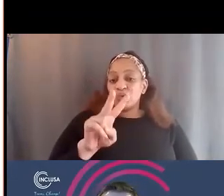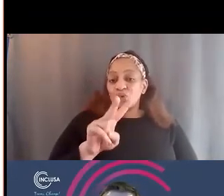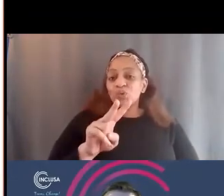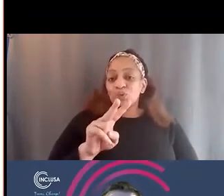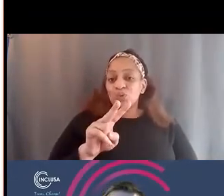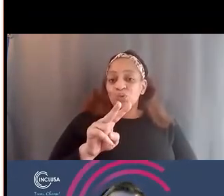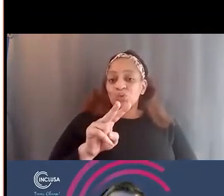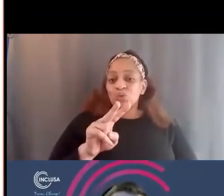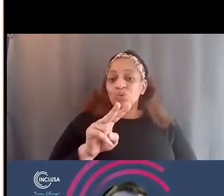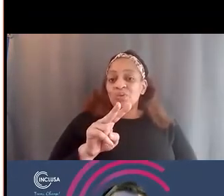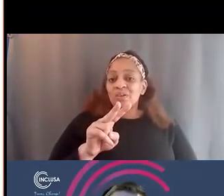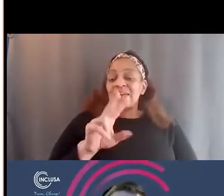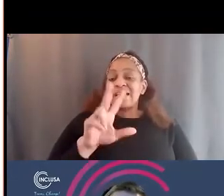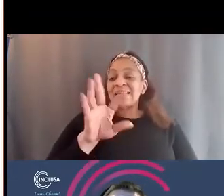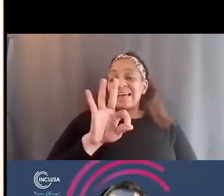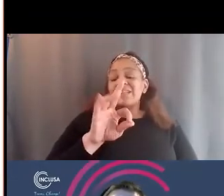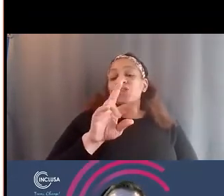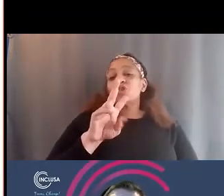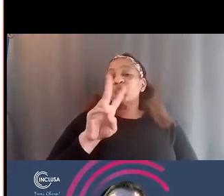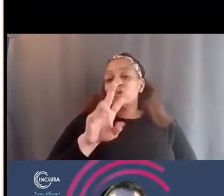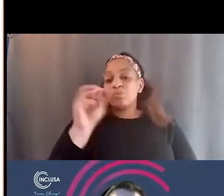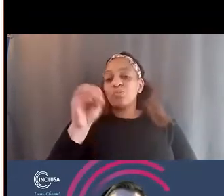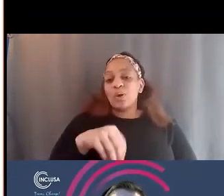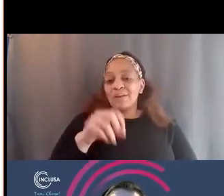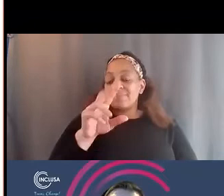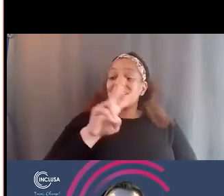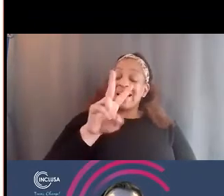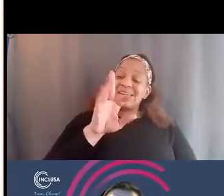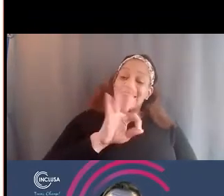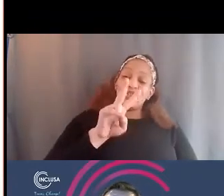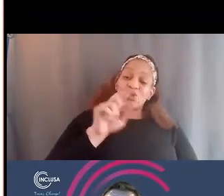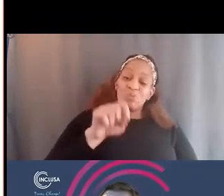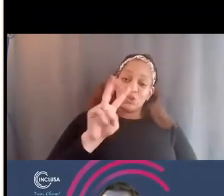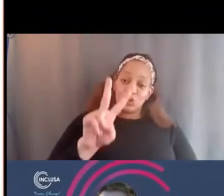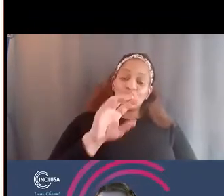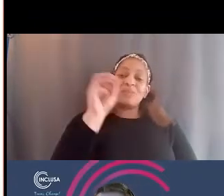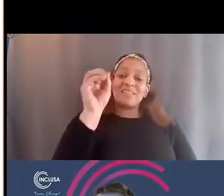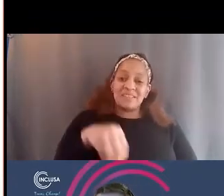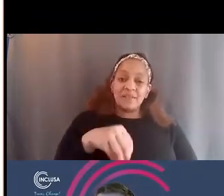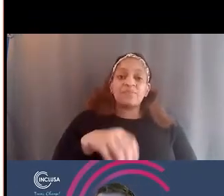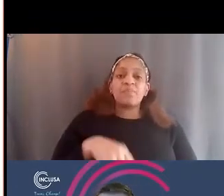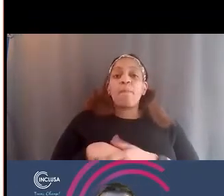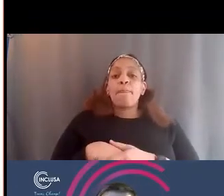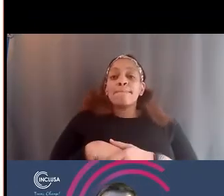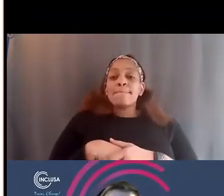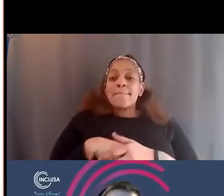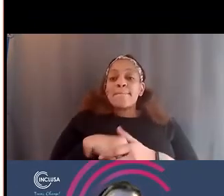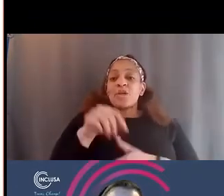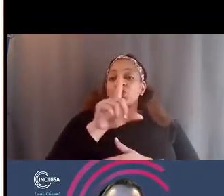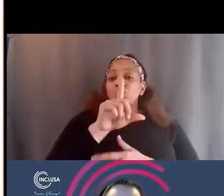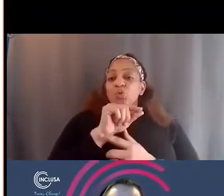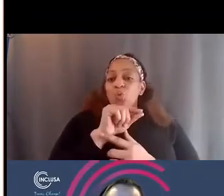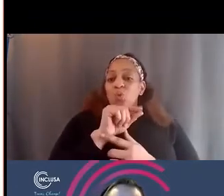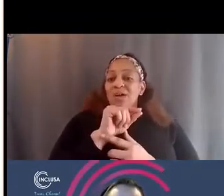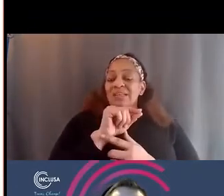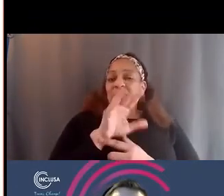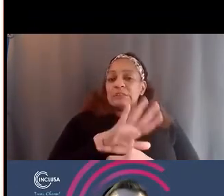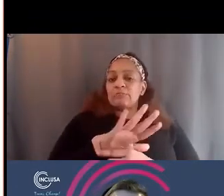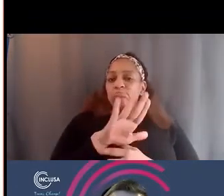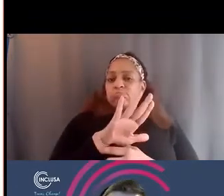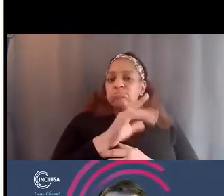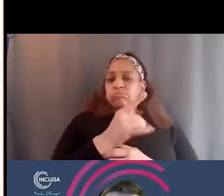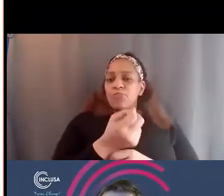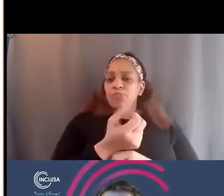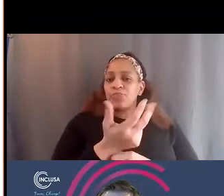individuals working in CIE in that 4 county. In 2013 into 2014, we expanded from